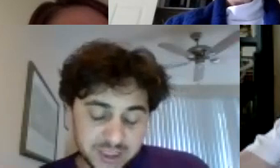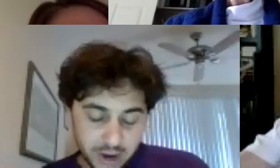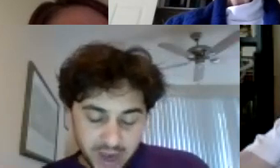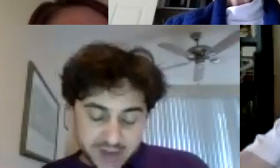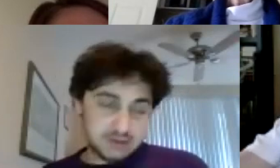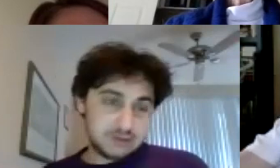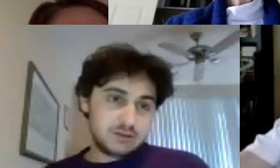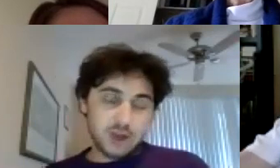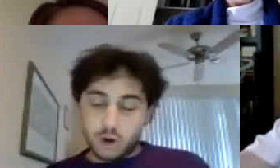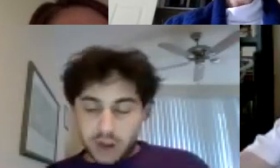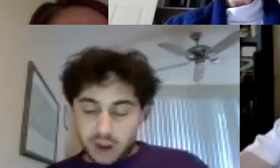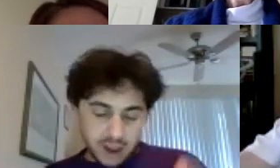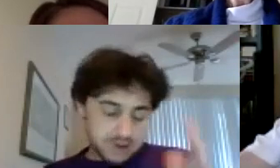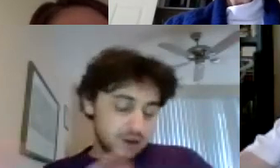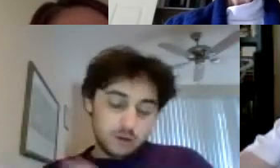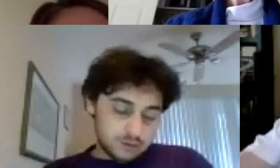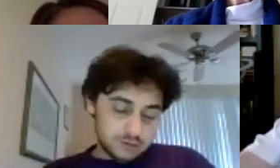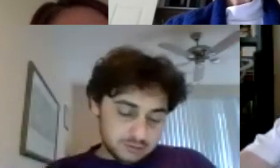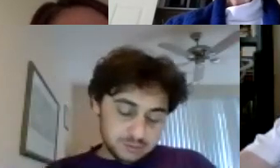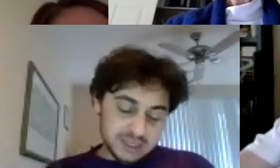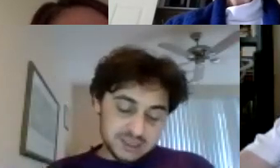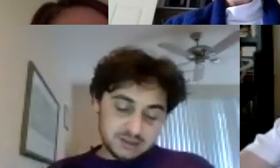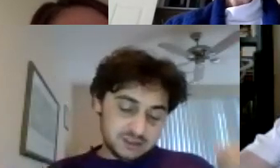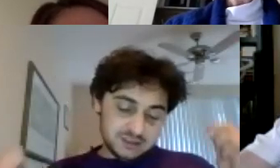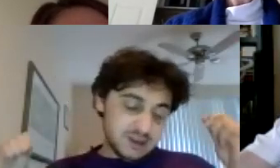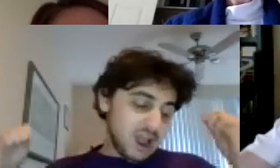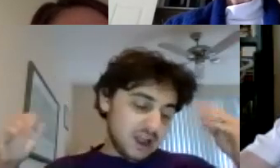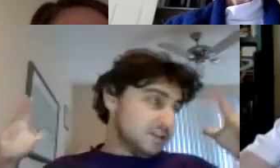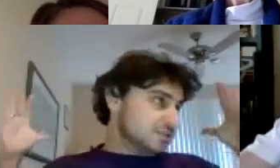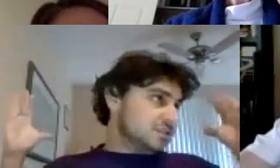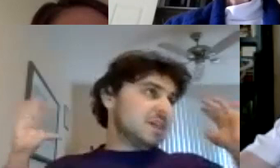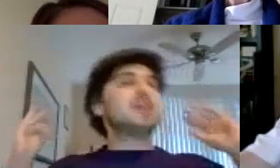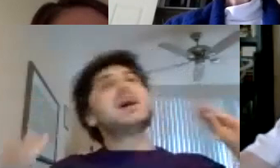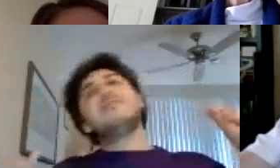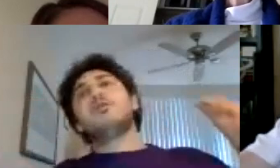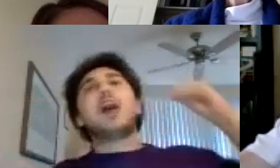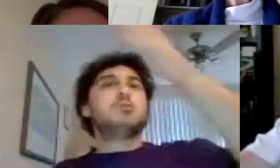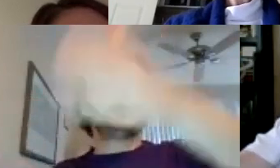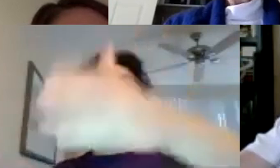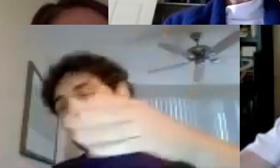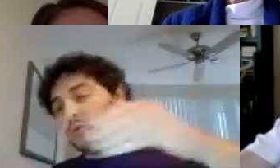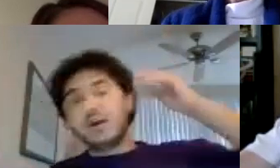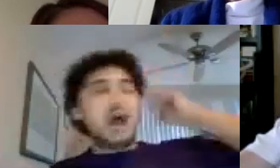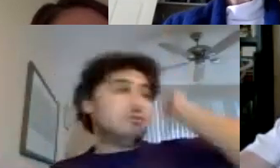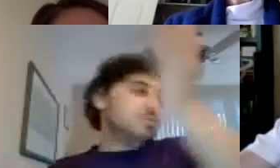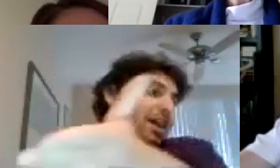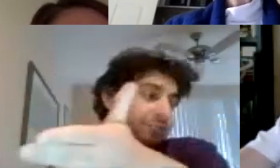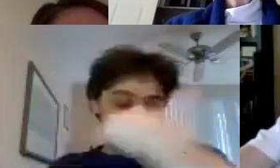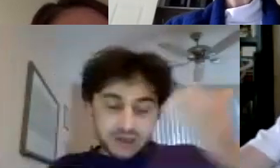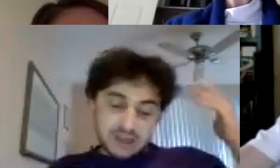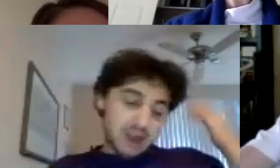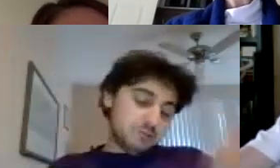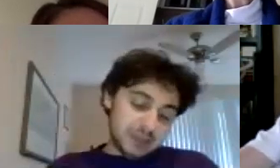direct them to websites or to the counties for more information. They have a limited ability to help